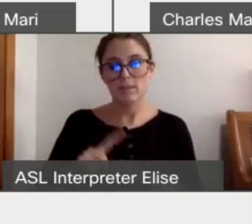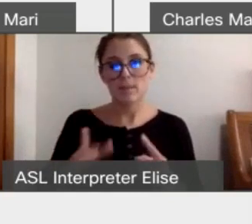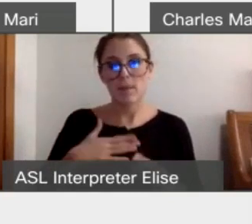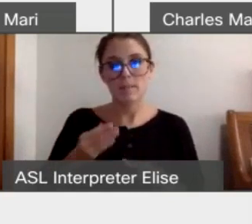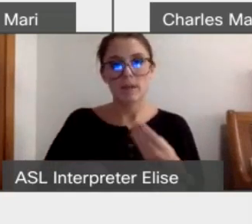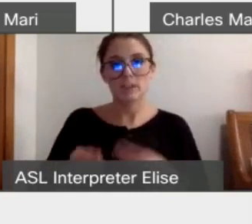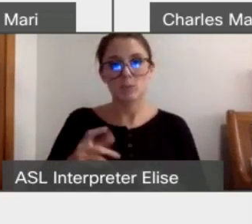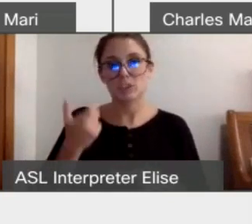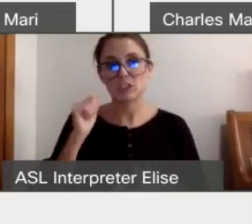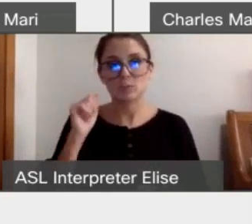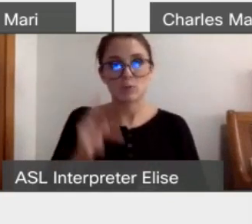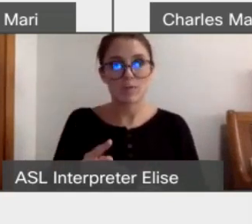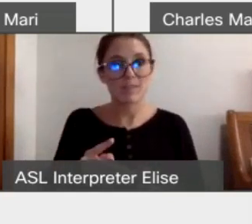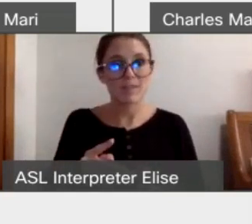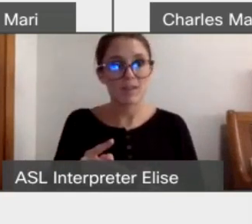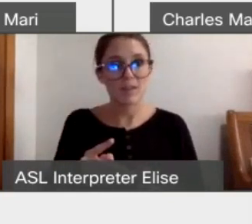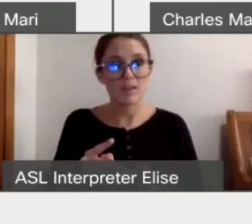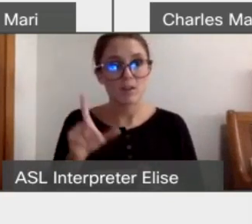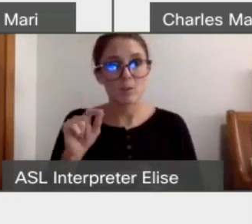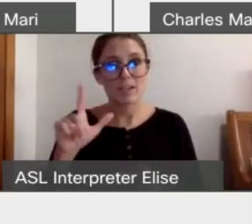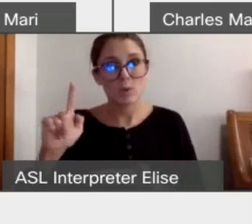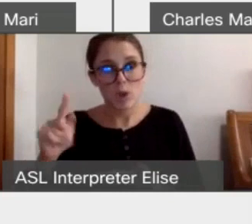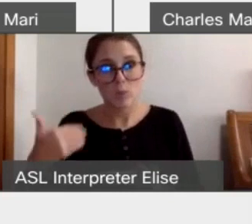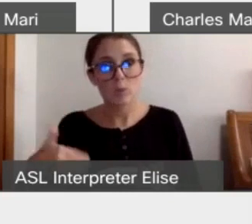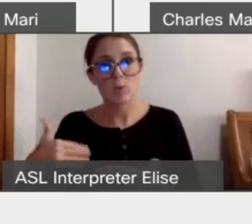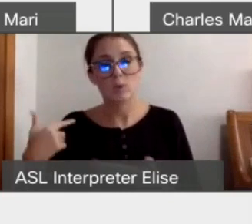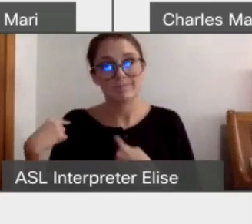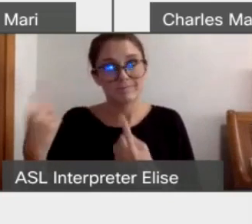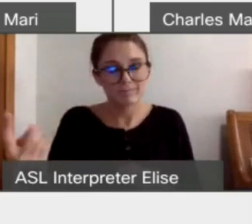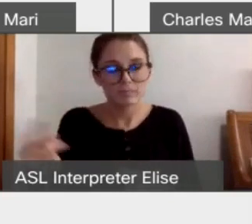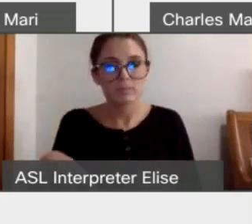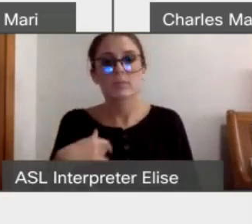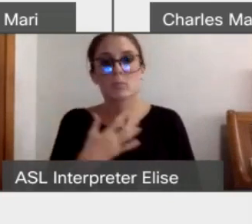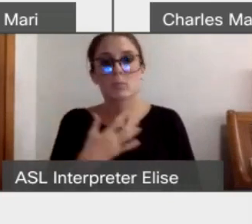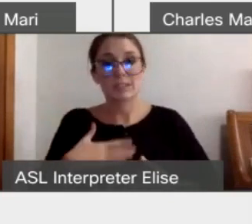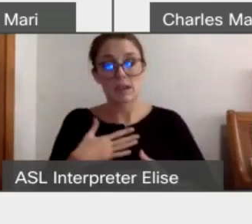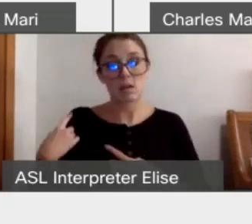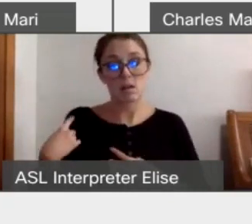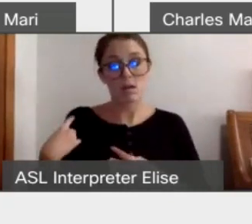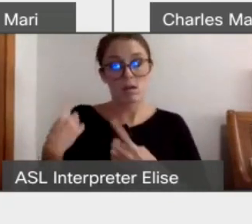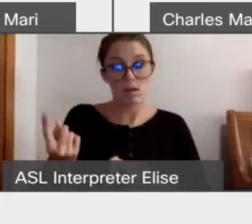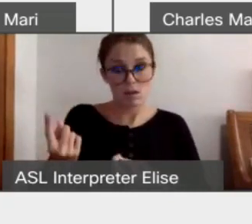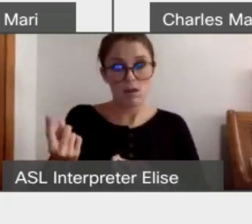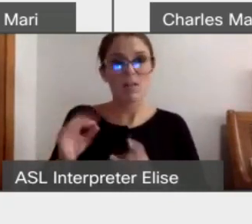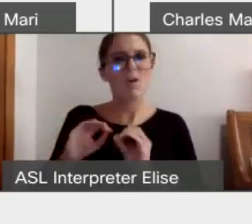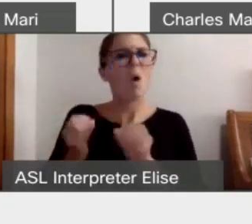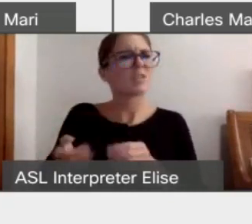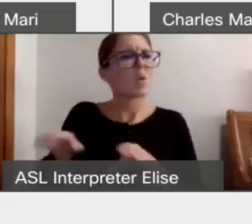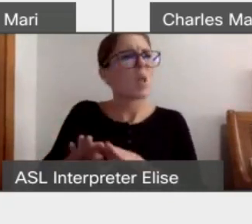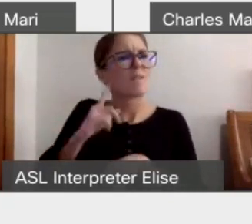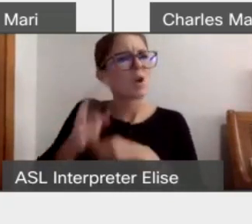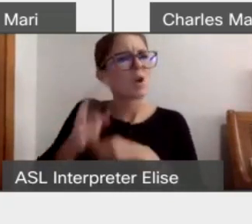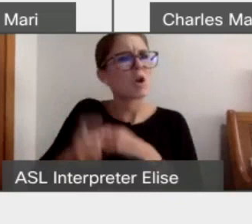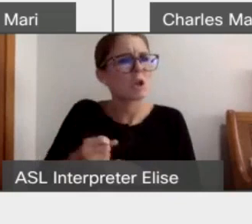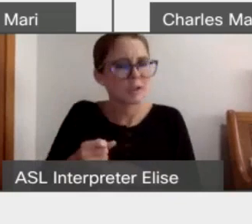just approved in 2021. Now, I appreciate that in the middle, there was the offices were closed for about a